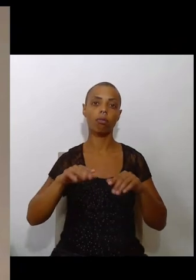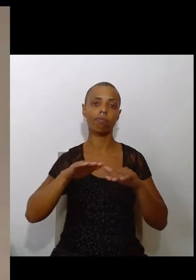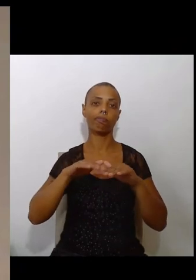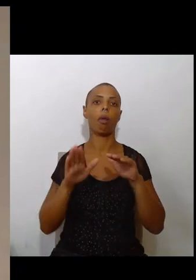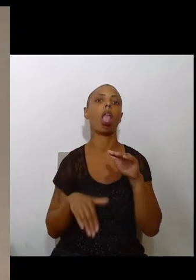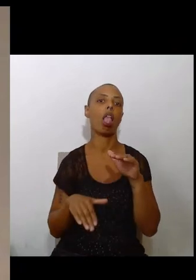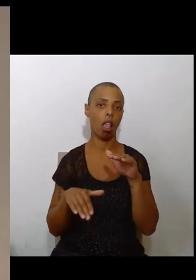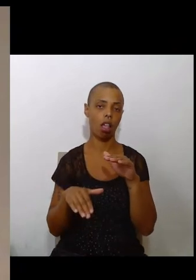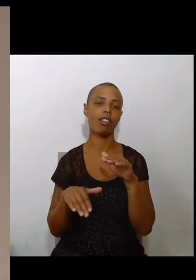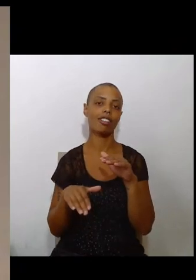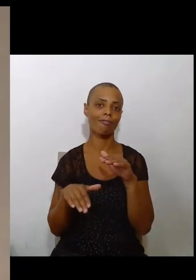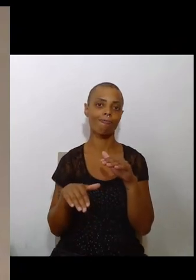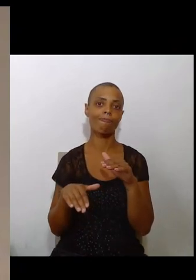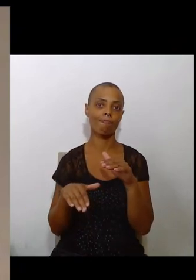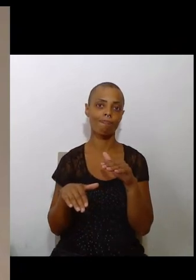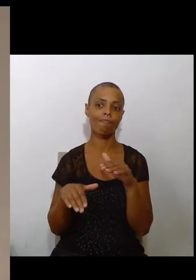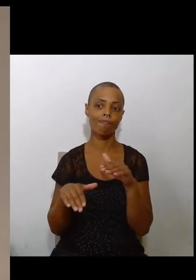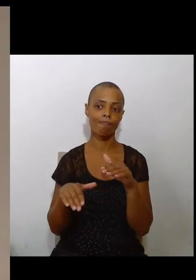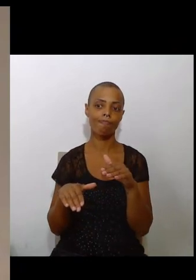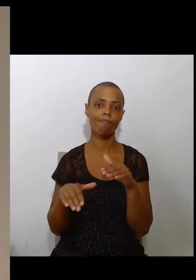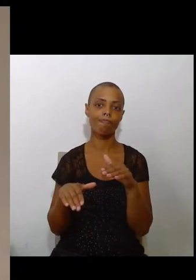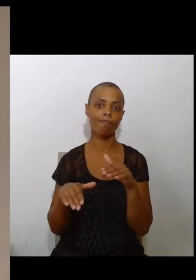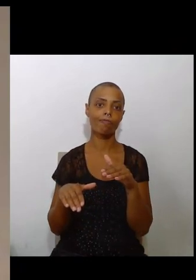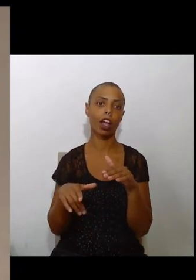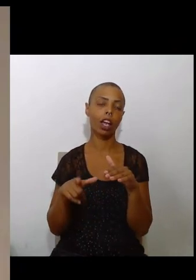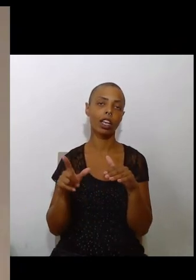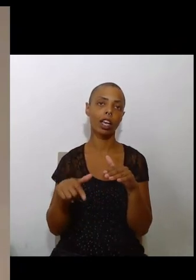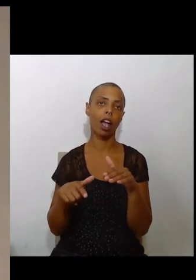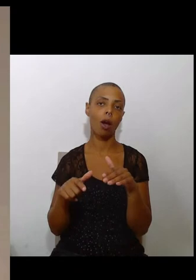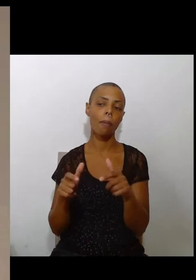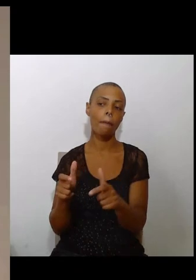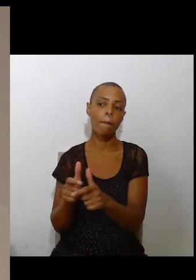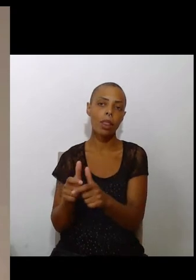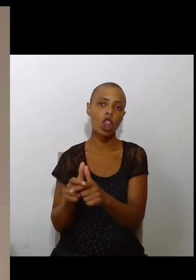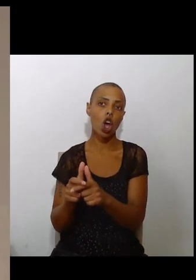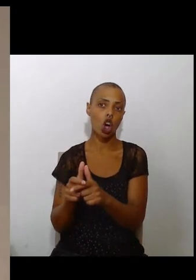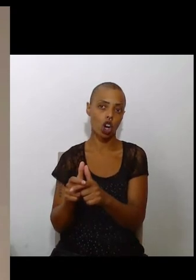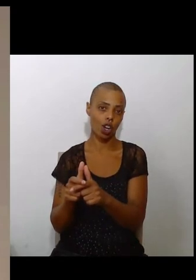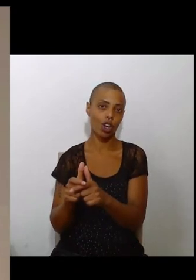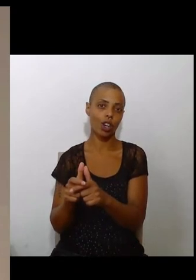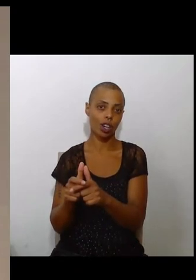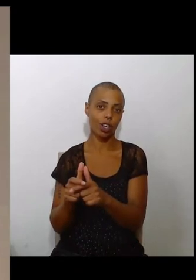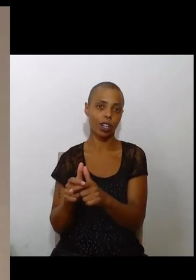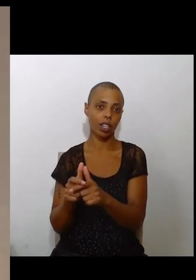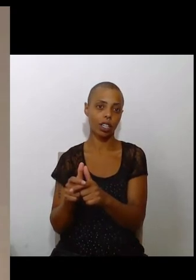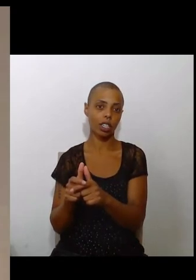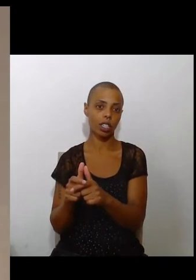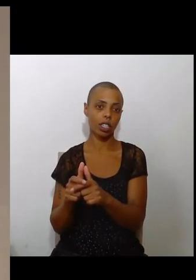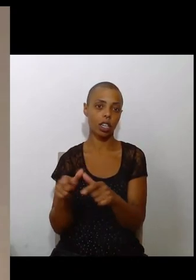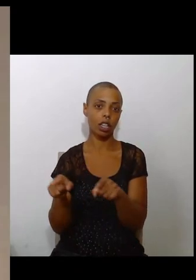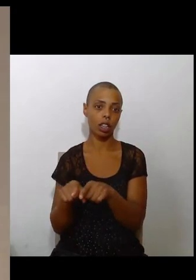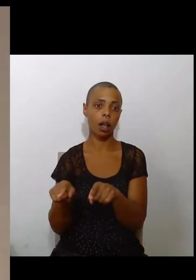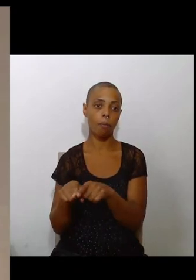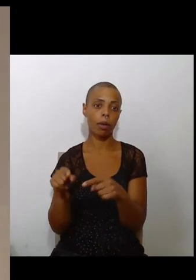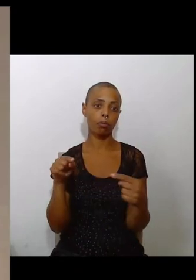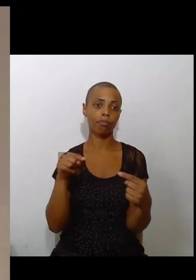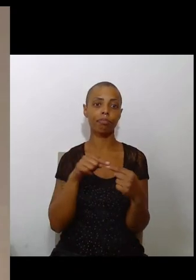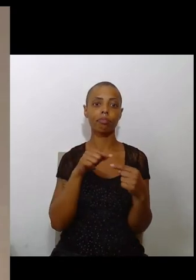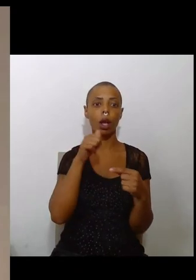in a very poor conditions and that is related to a minority